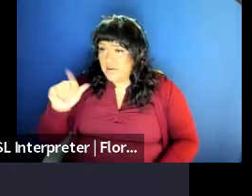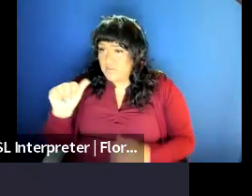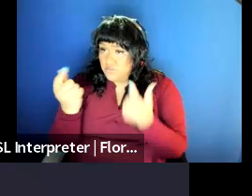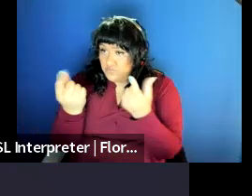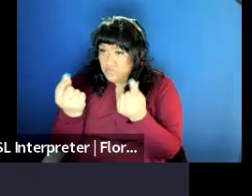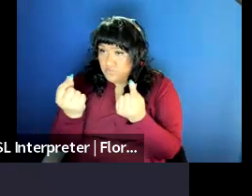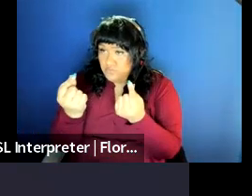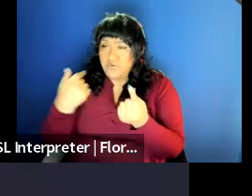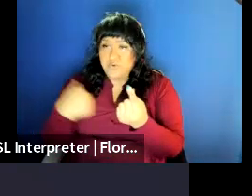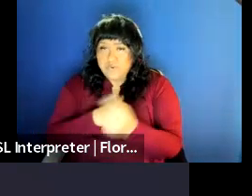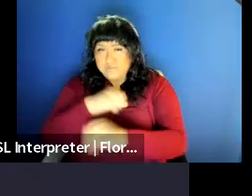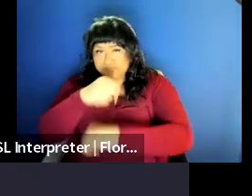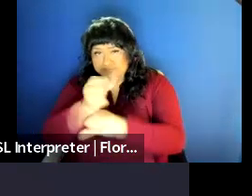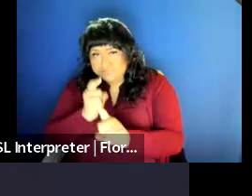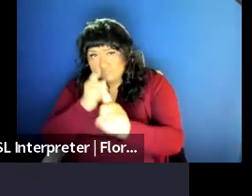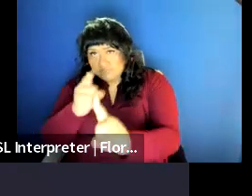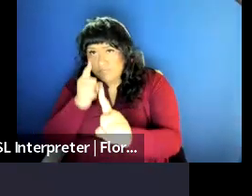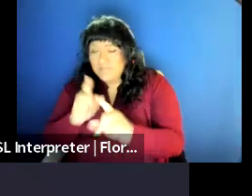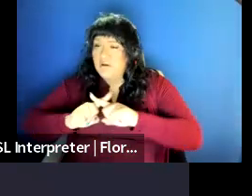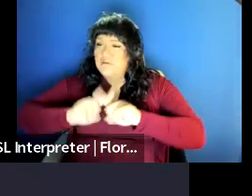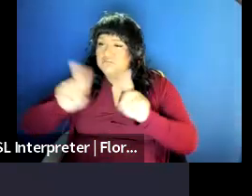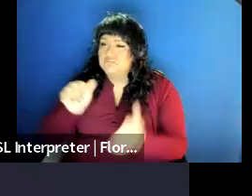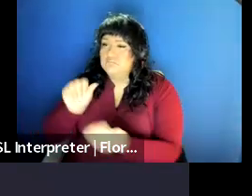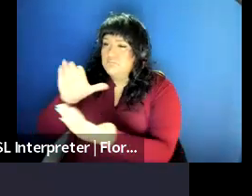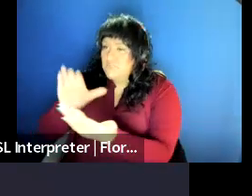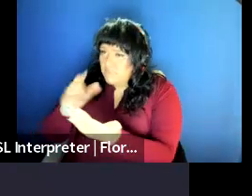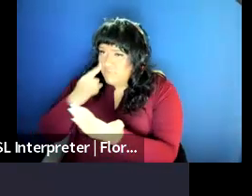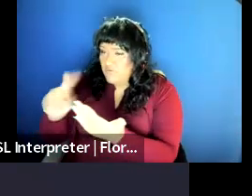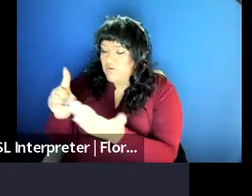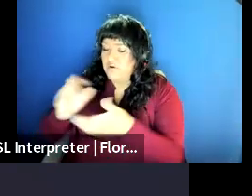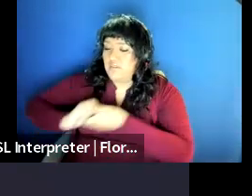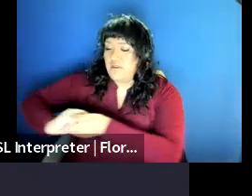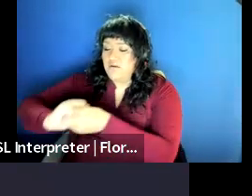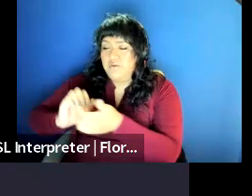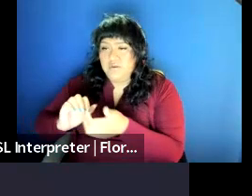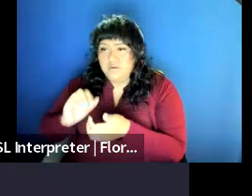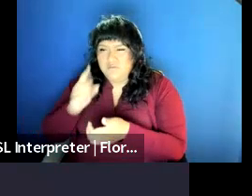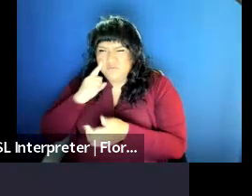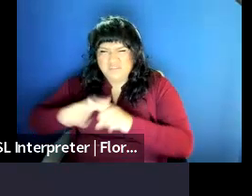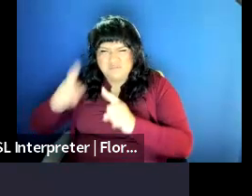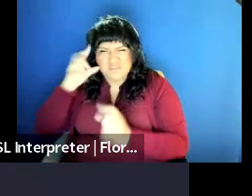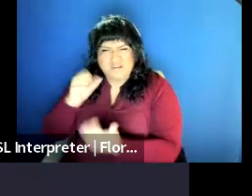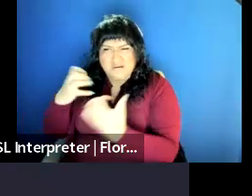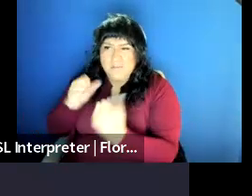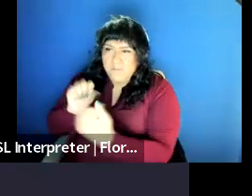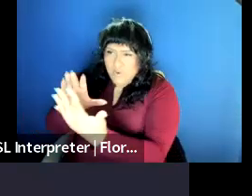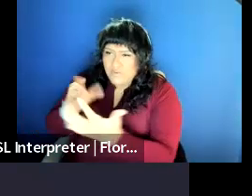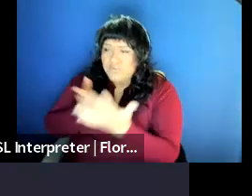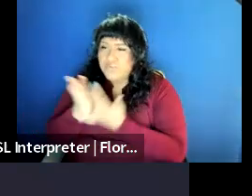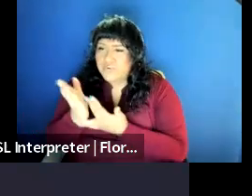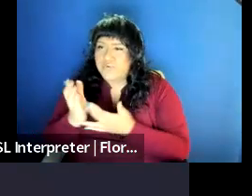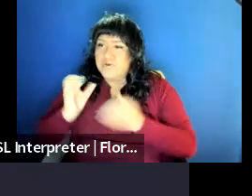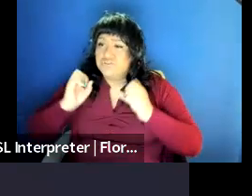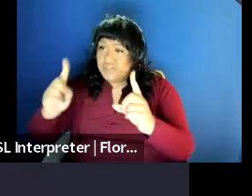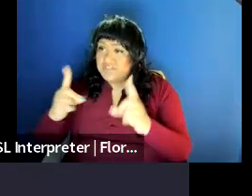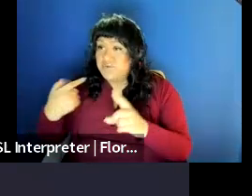and scalable alternative approaches to mental health through collaborative education and community development. So we put on classes, we do